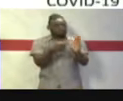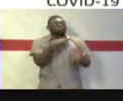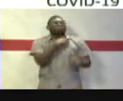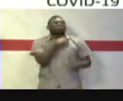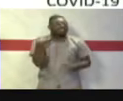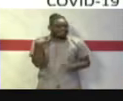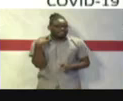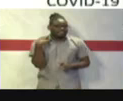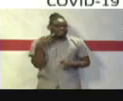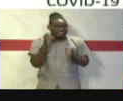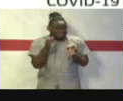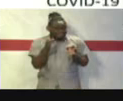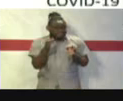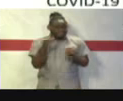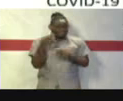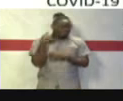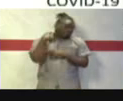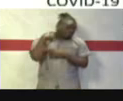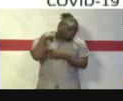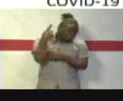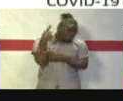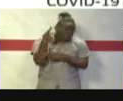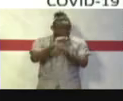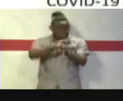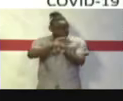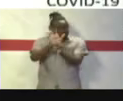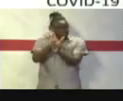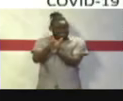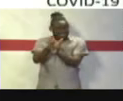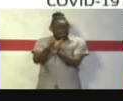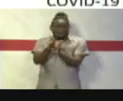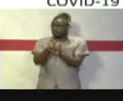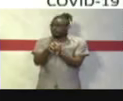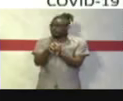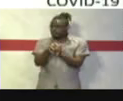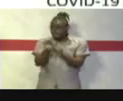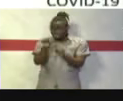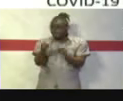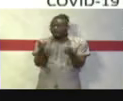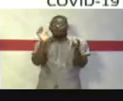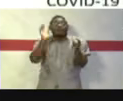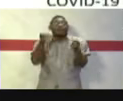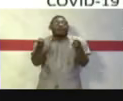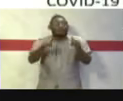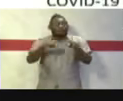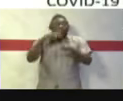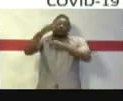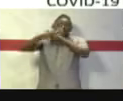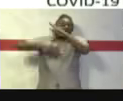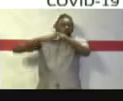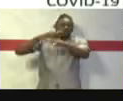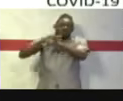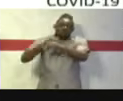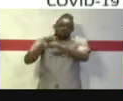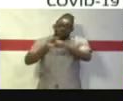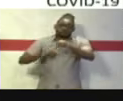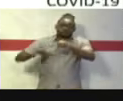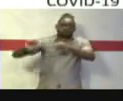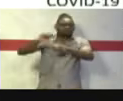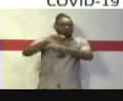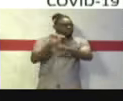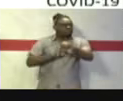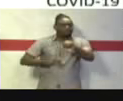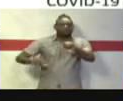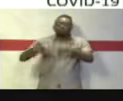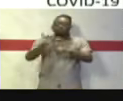blood pressure, and we saw this from the outset of COVID-19 infections worldwide. Analysis of data in China and the